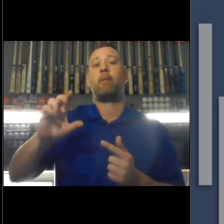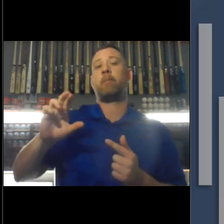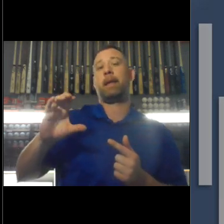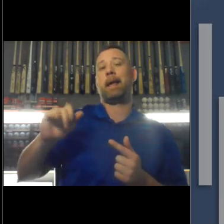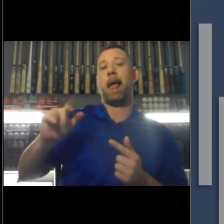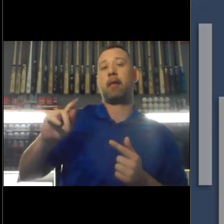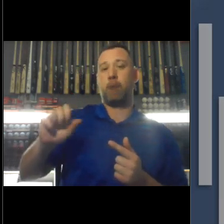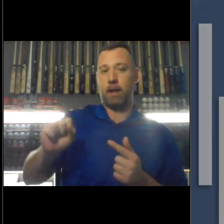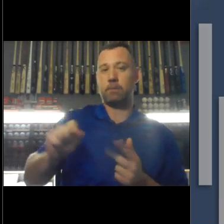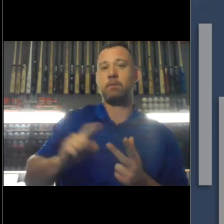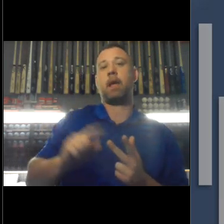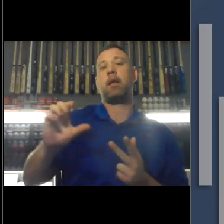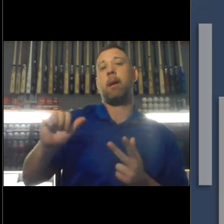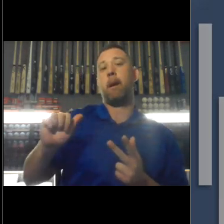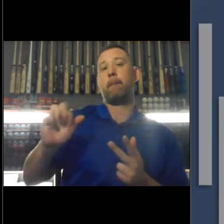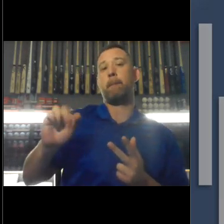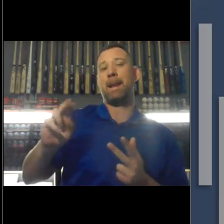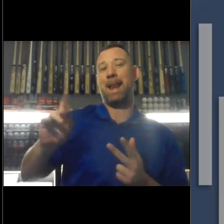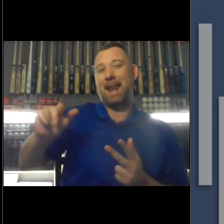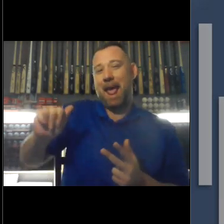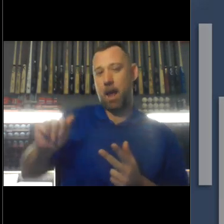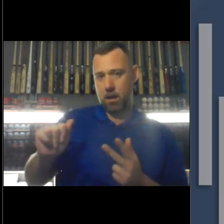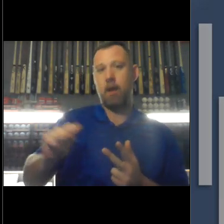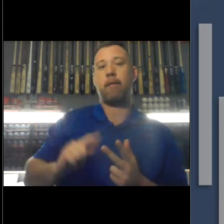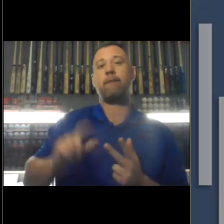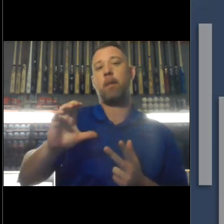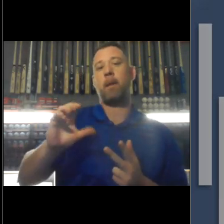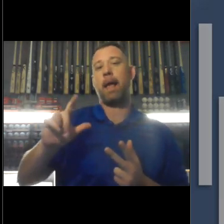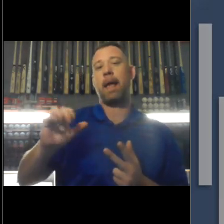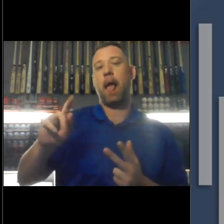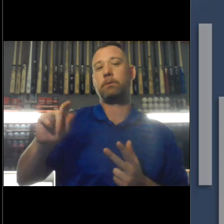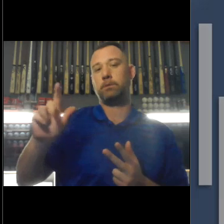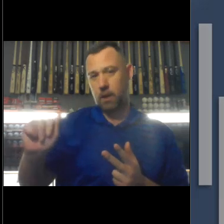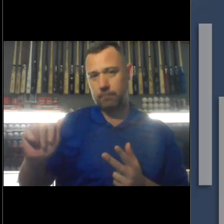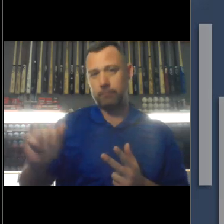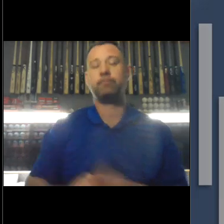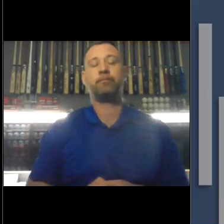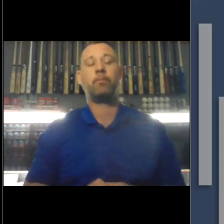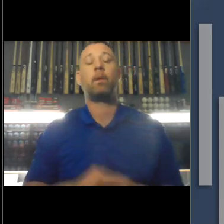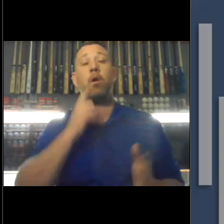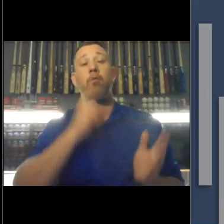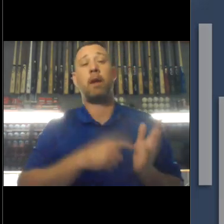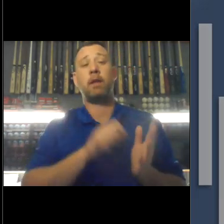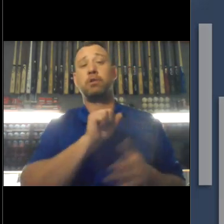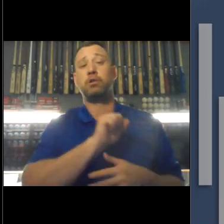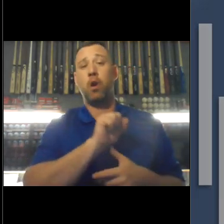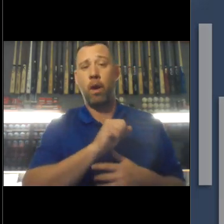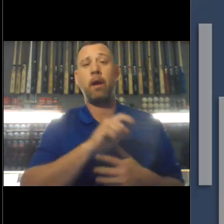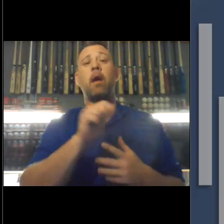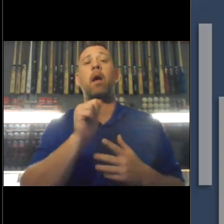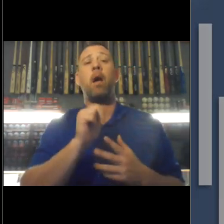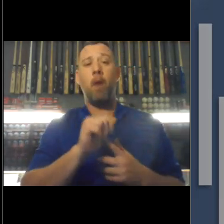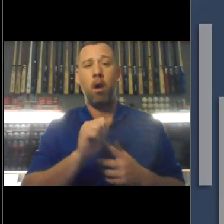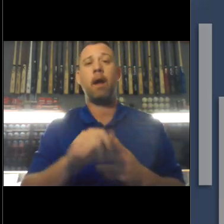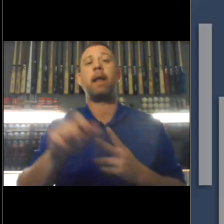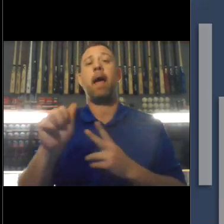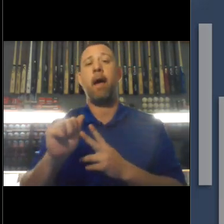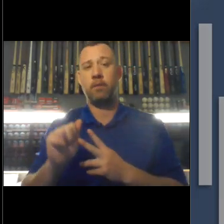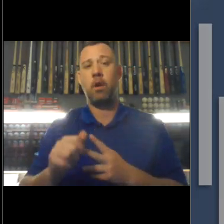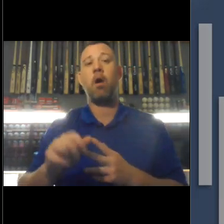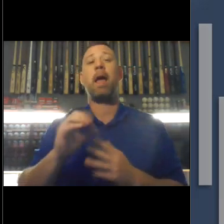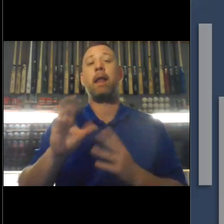from CalSTA. I also want to recognize that Sequoia, Amar, and Avital, along with